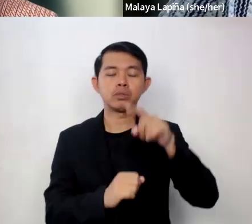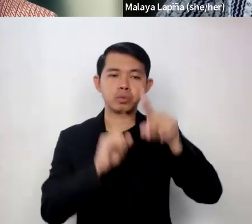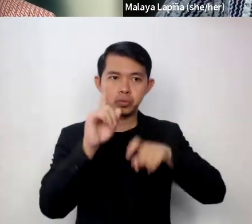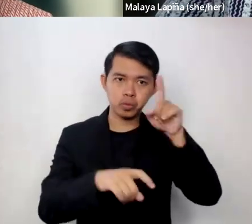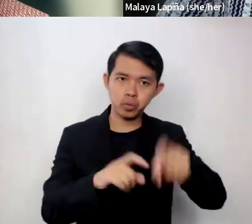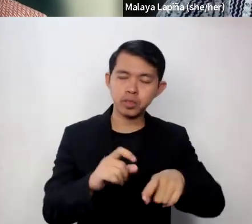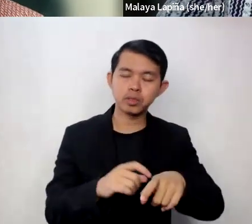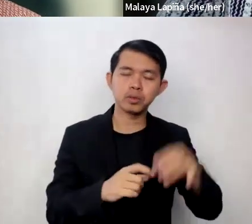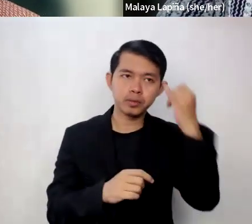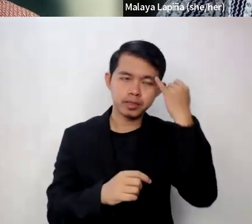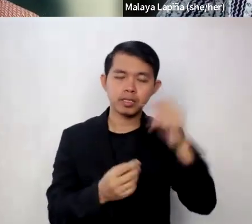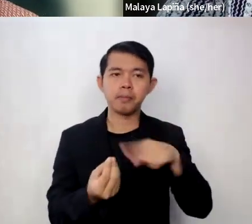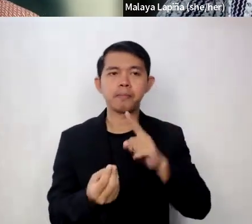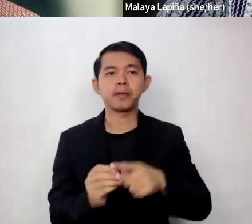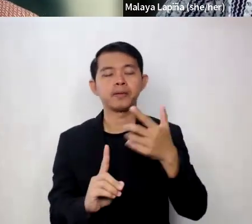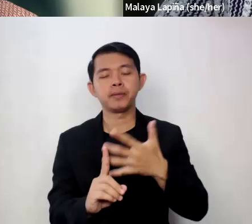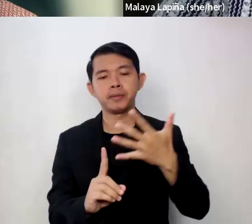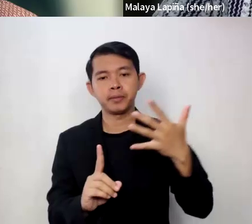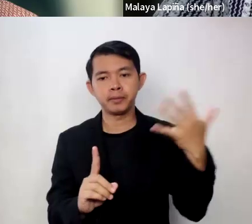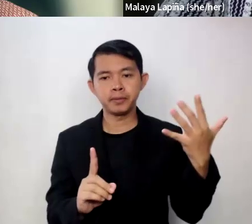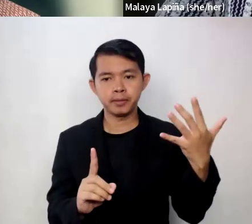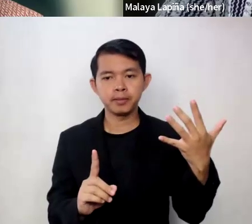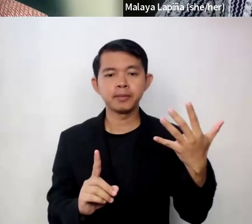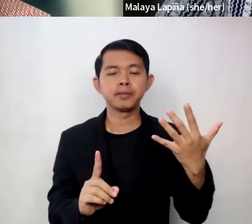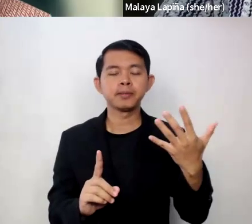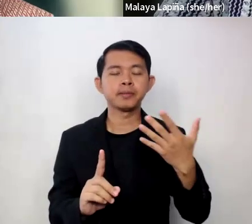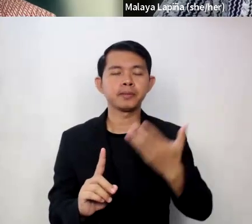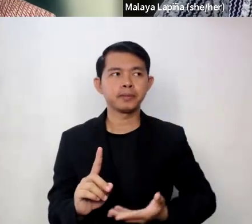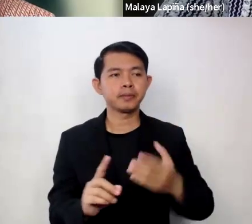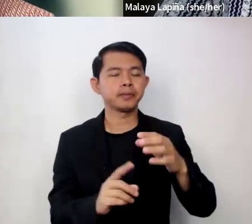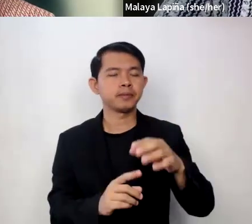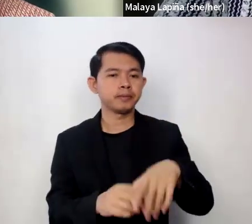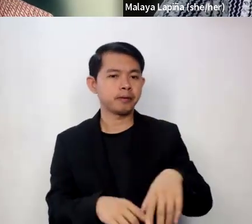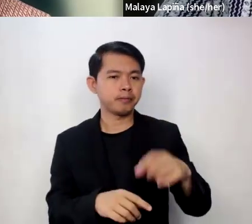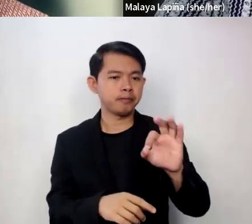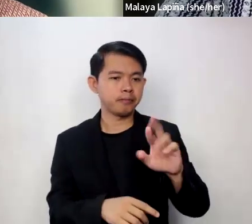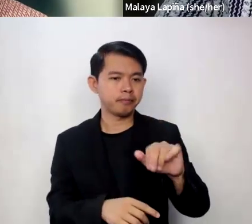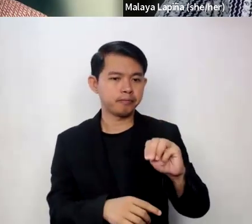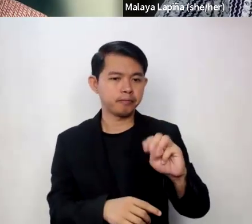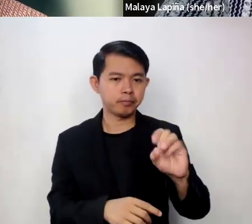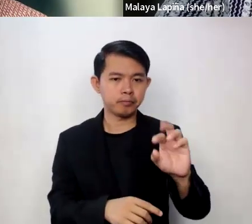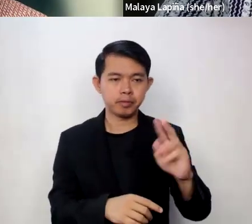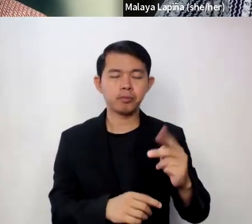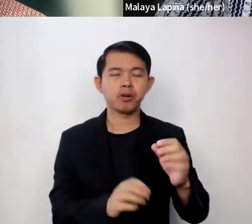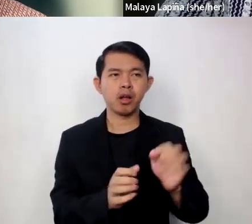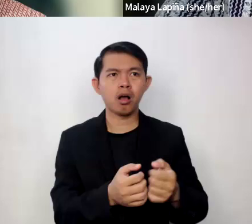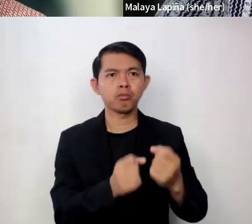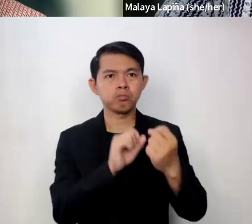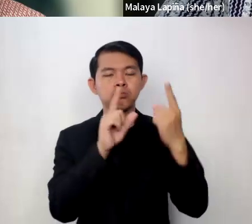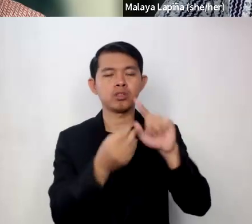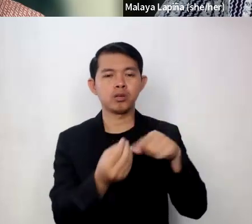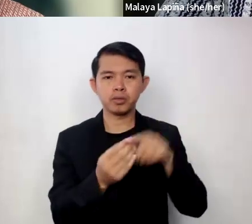of LGBTQIA plus as the main framework of understanding our different identities, sexualities,